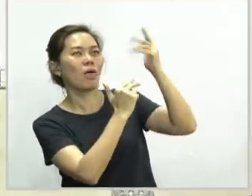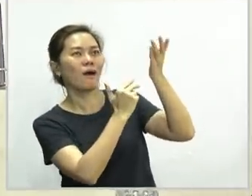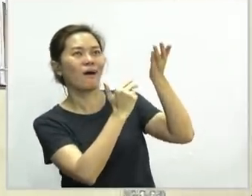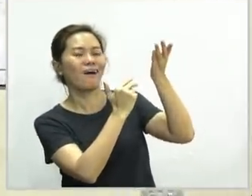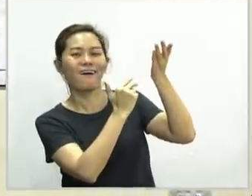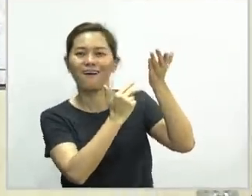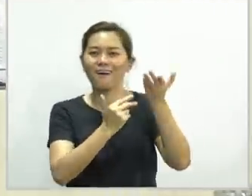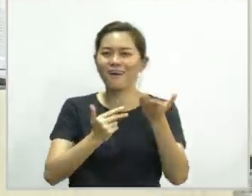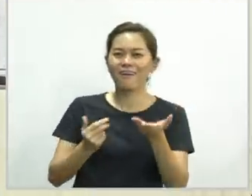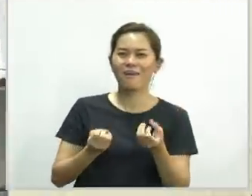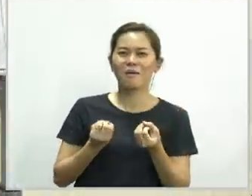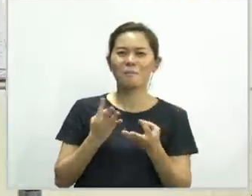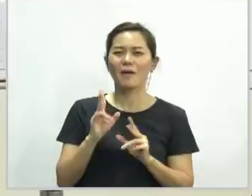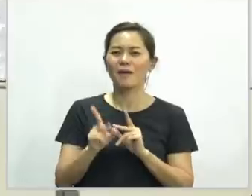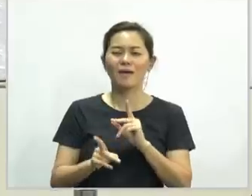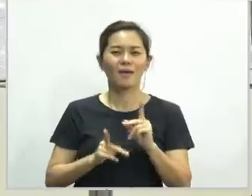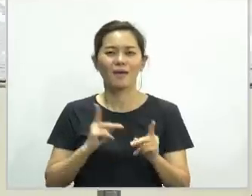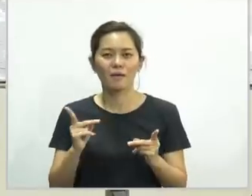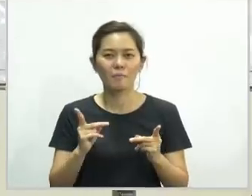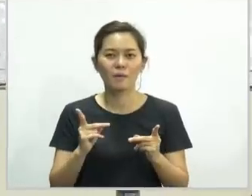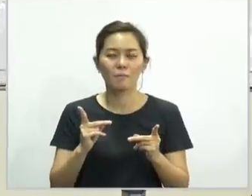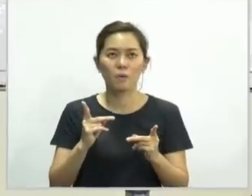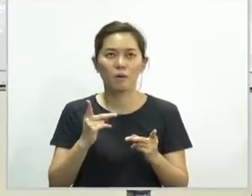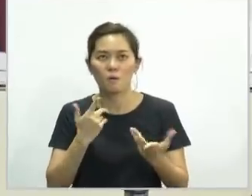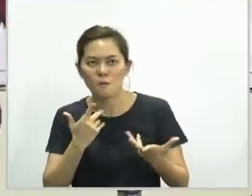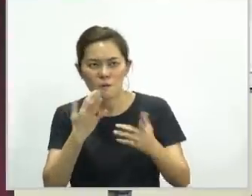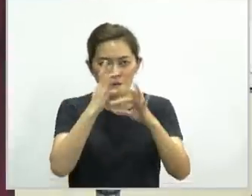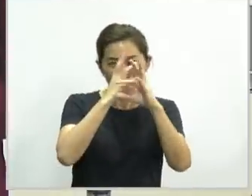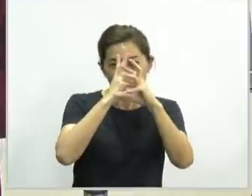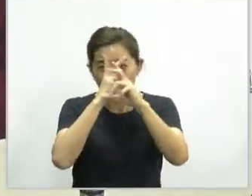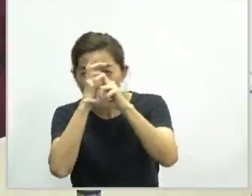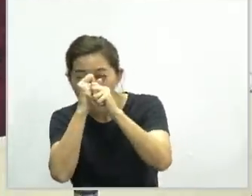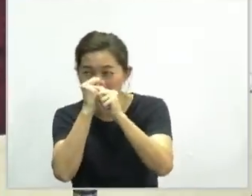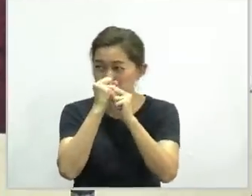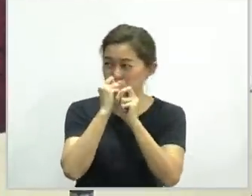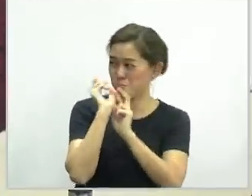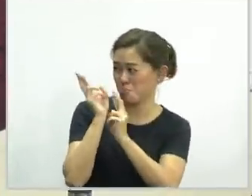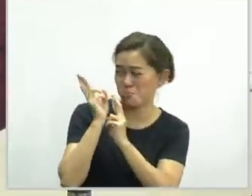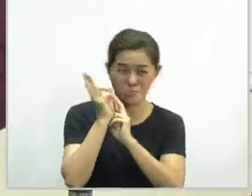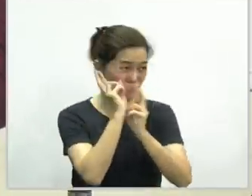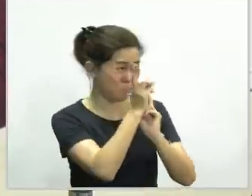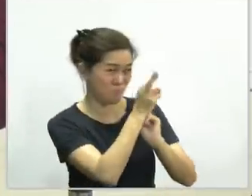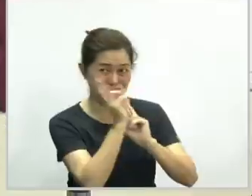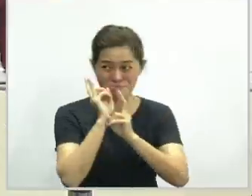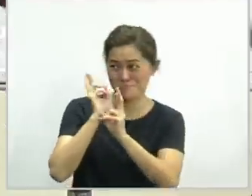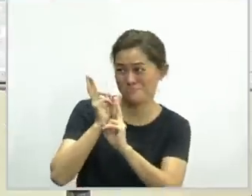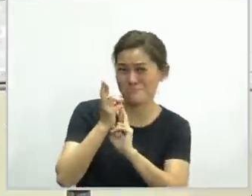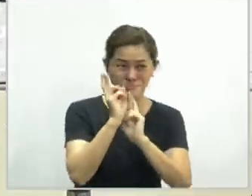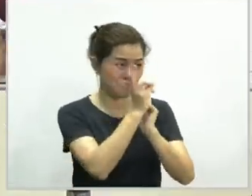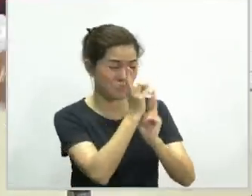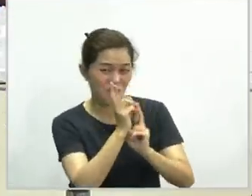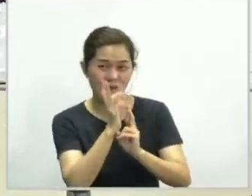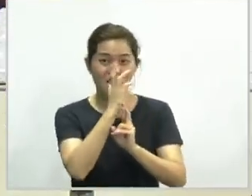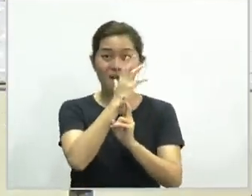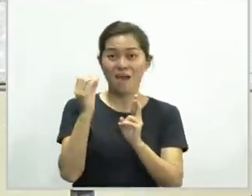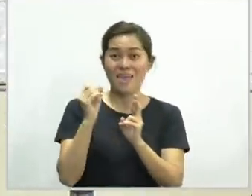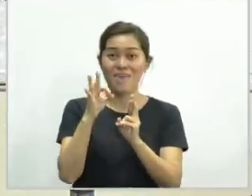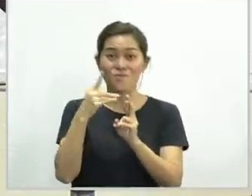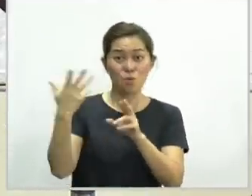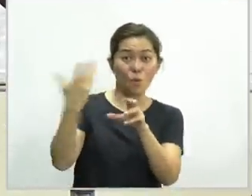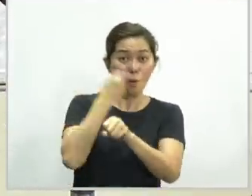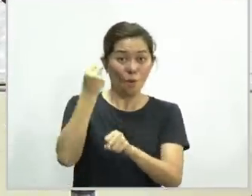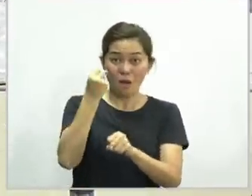Many people are caught up in the rat race of life. And even if you win